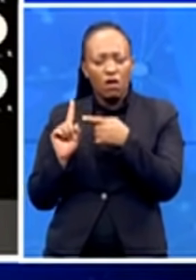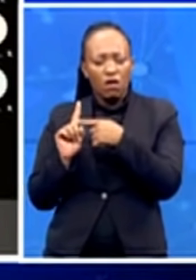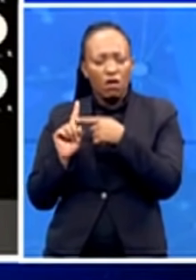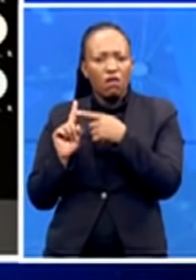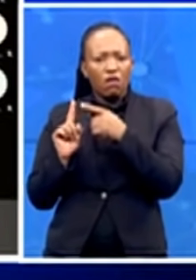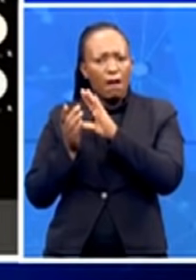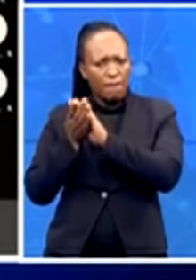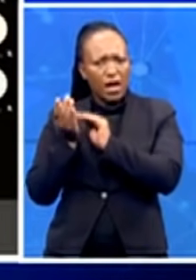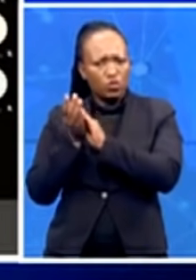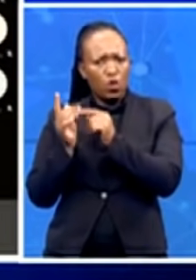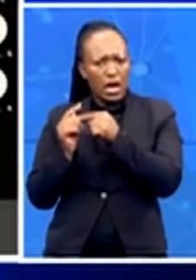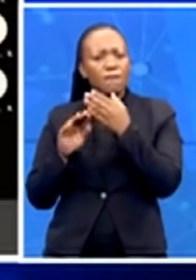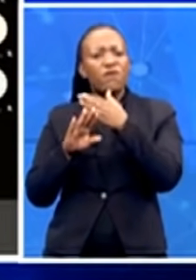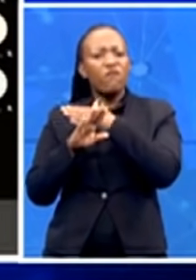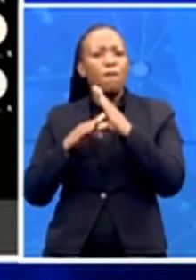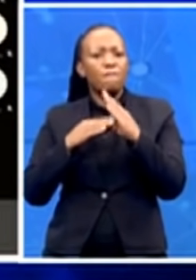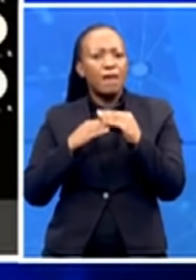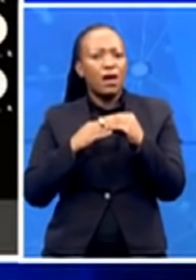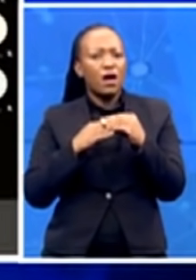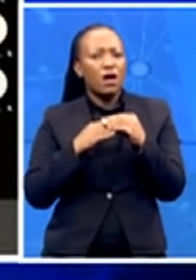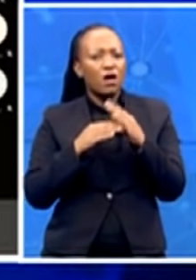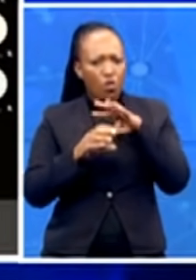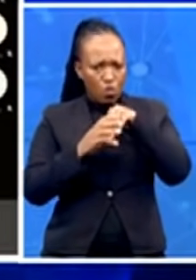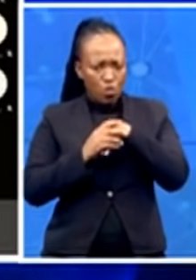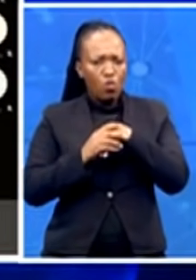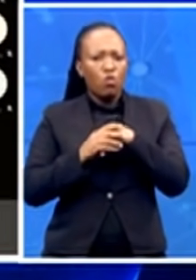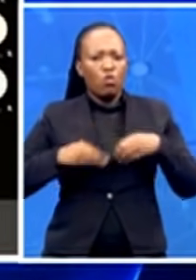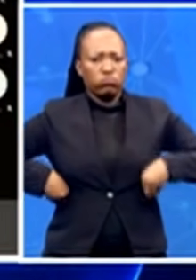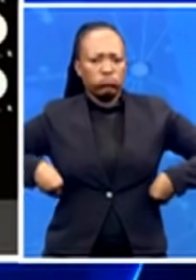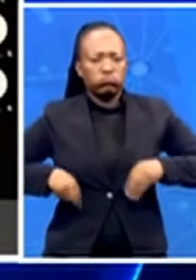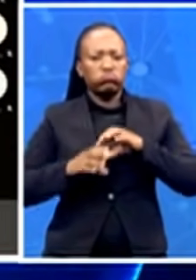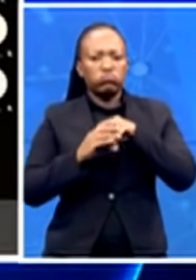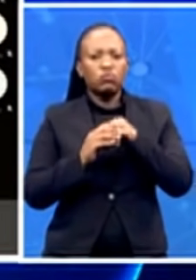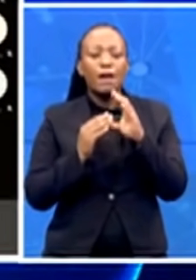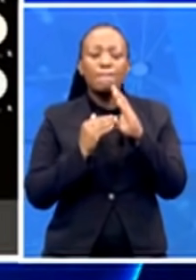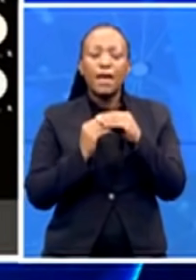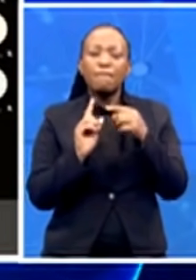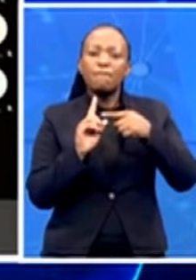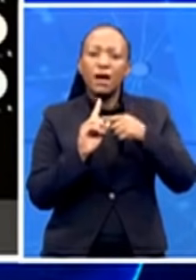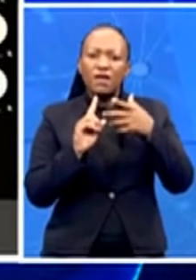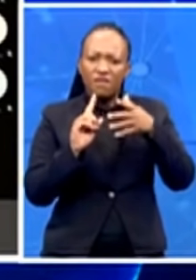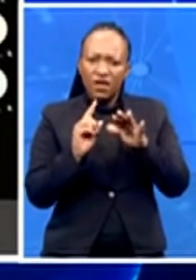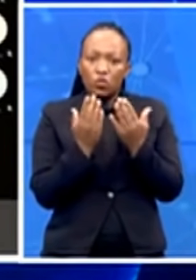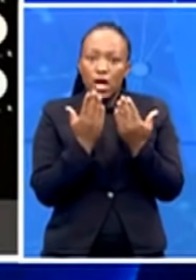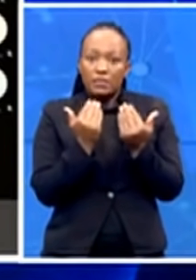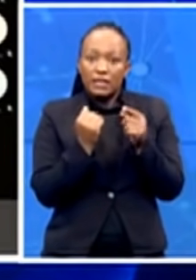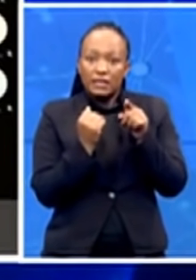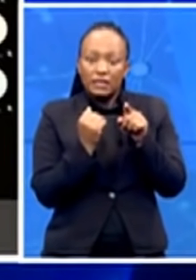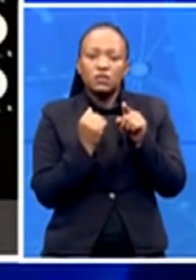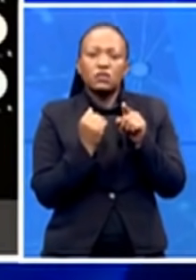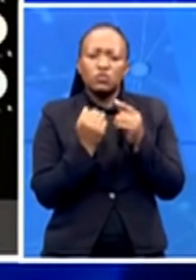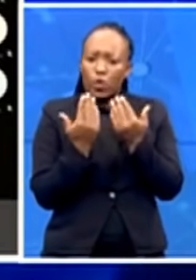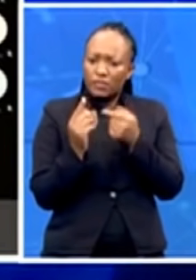with corruption. He was accordingly one of the members who was expected to step aside or face